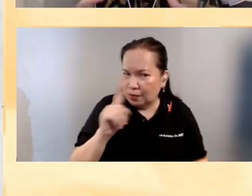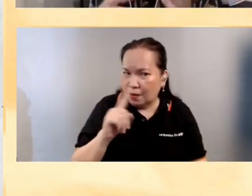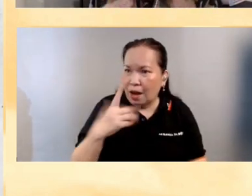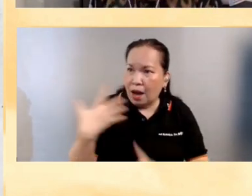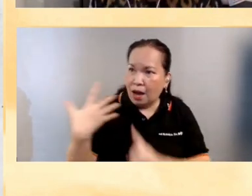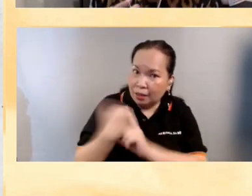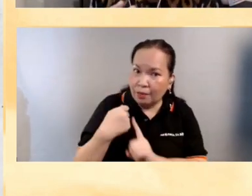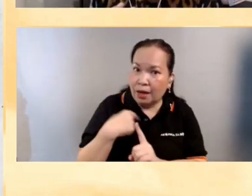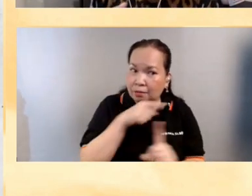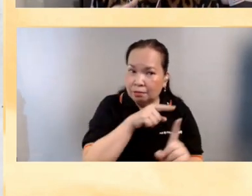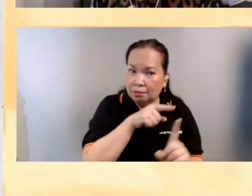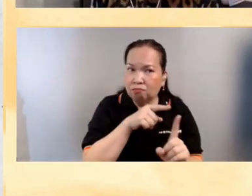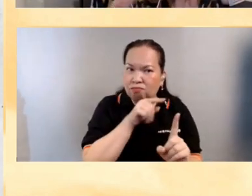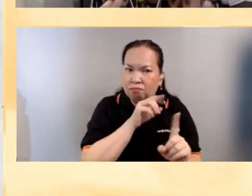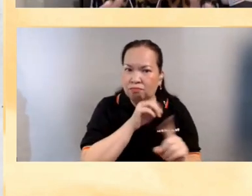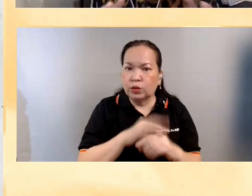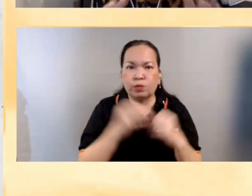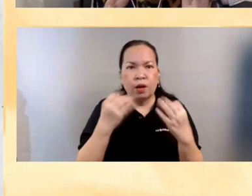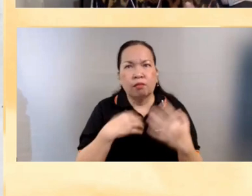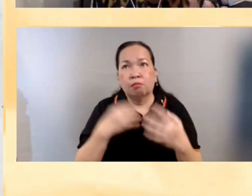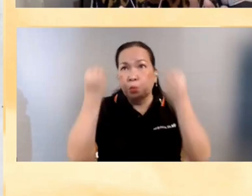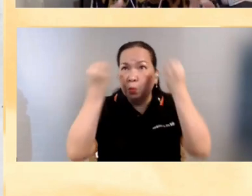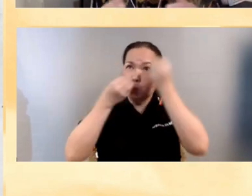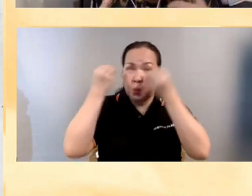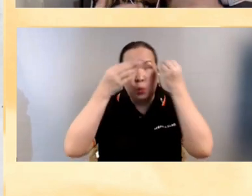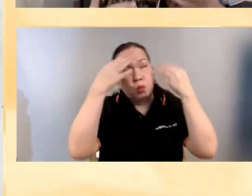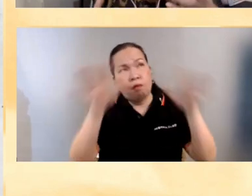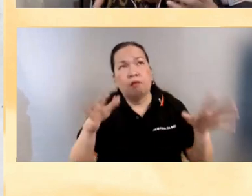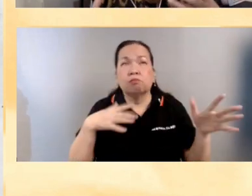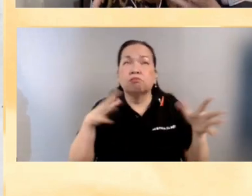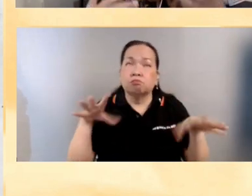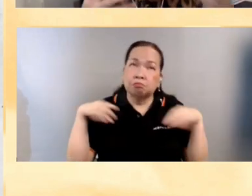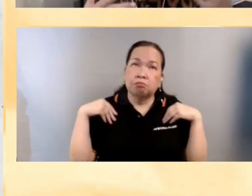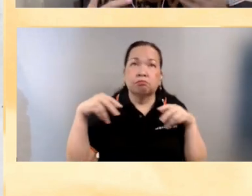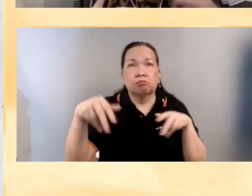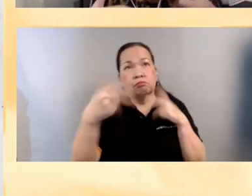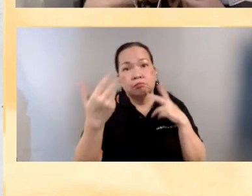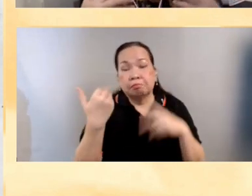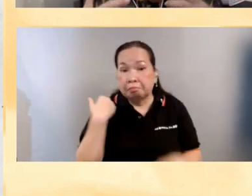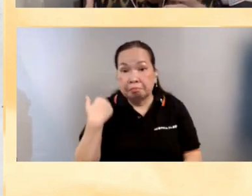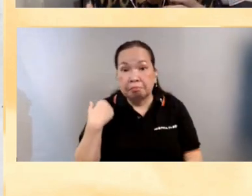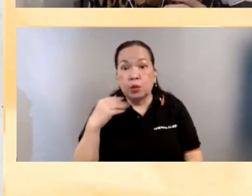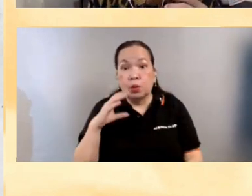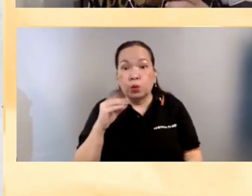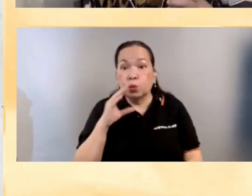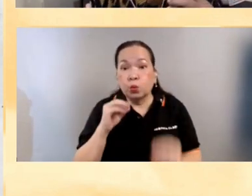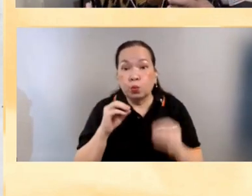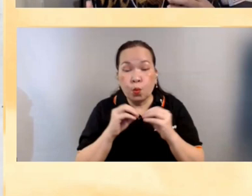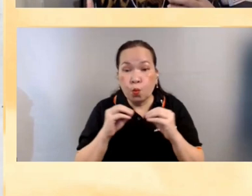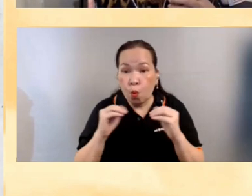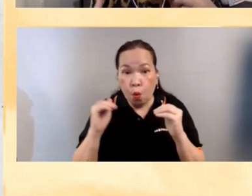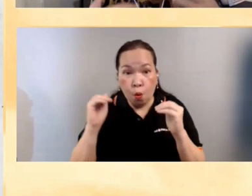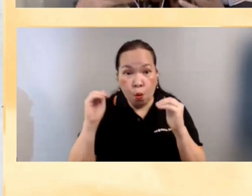impact, many of them actually do not see the abuse or the trauma. It is actually the older